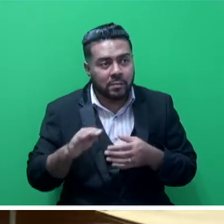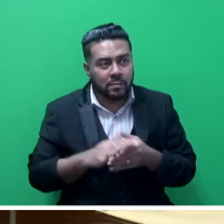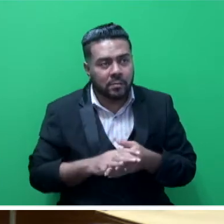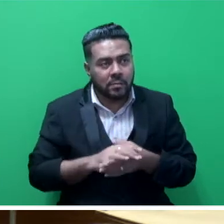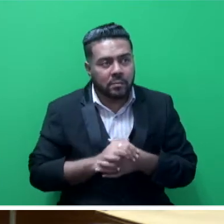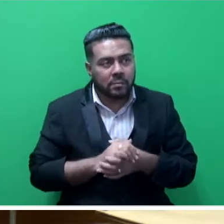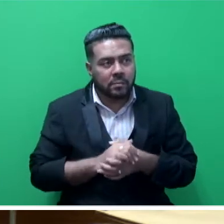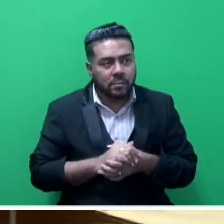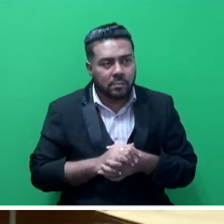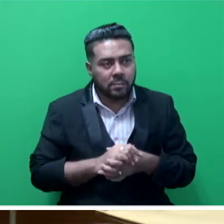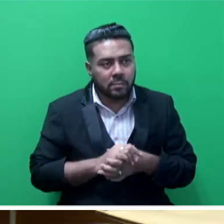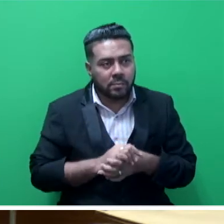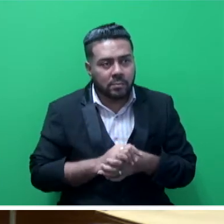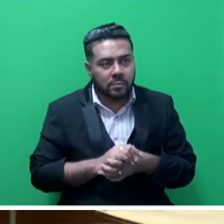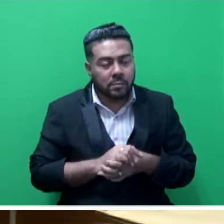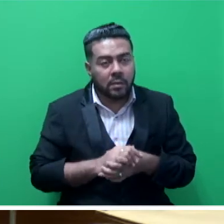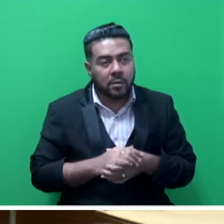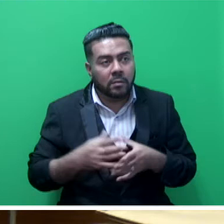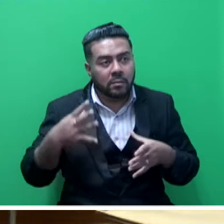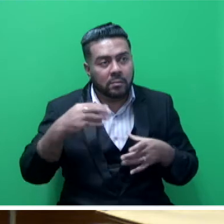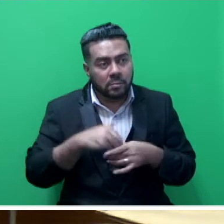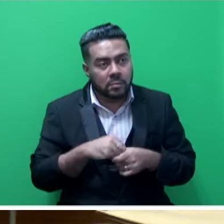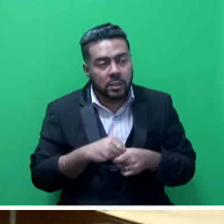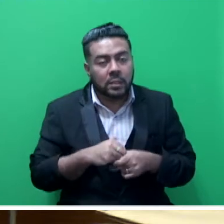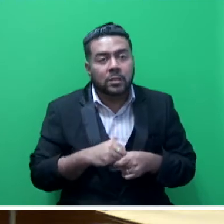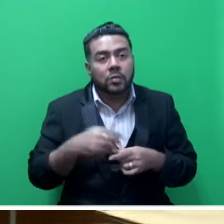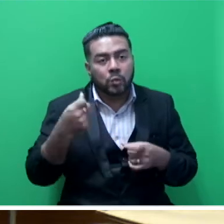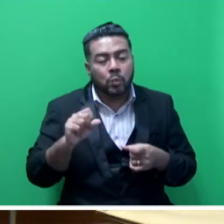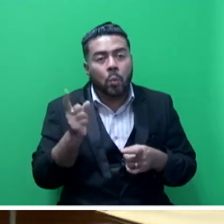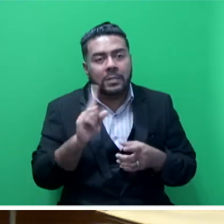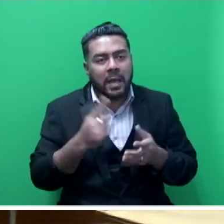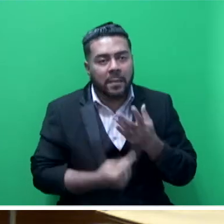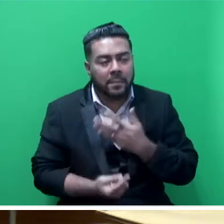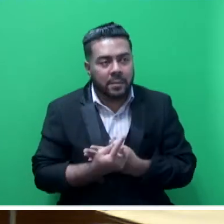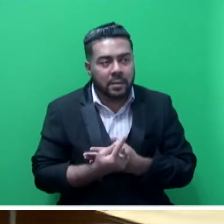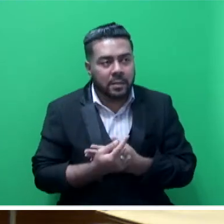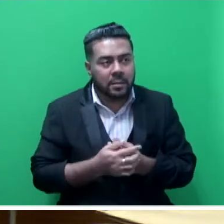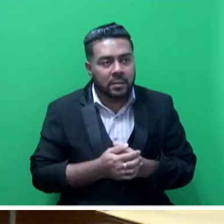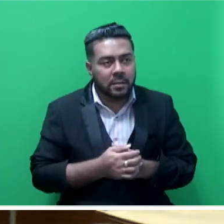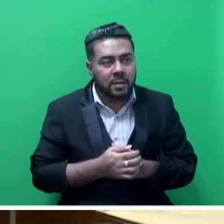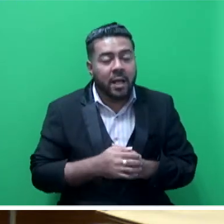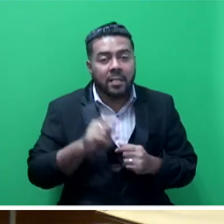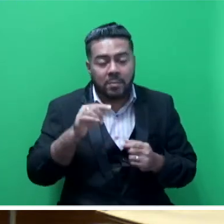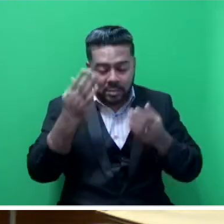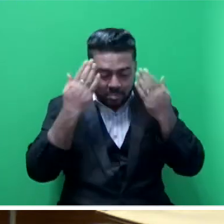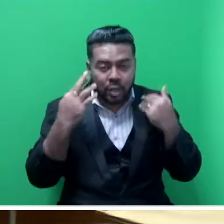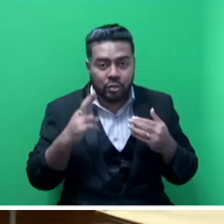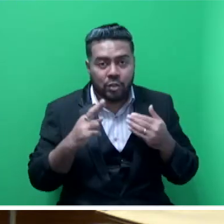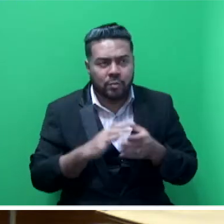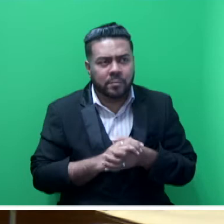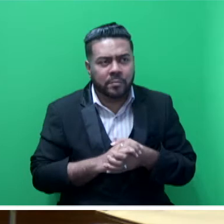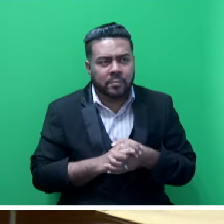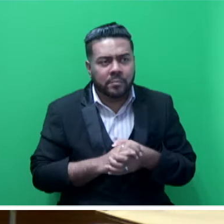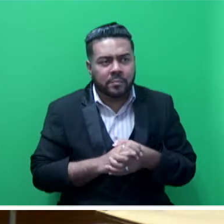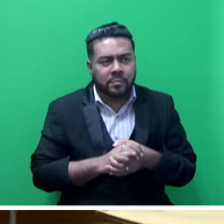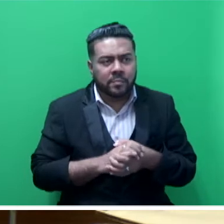been silted due to what's happening upstream in the catchment. Mr. Speaker, we have